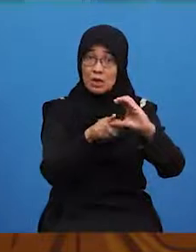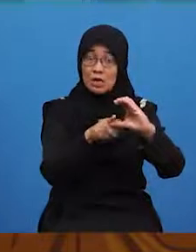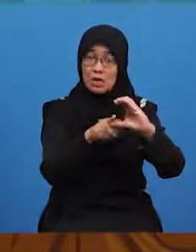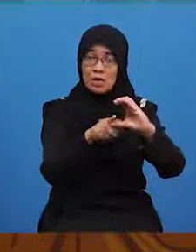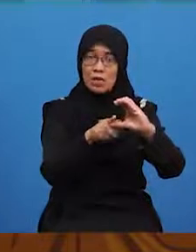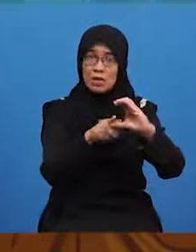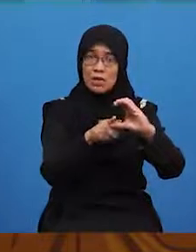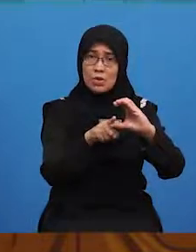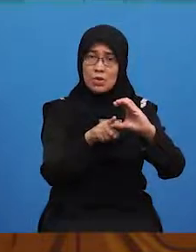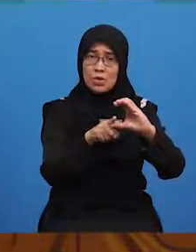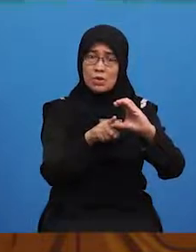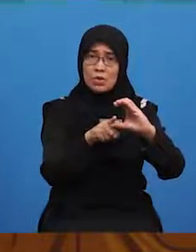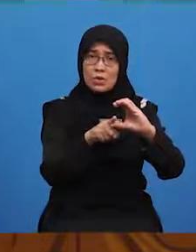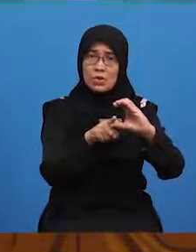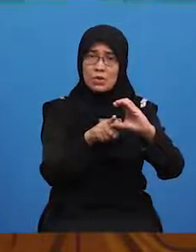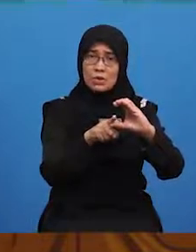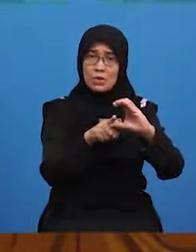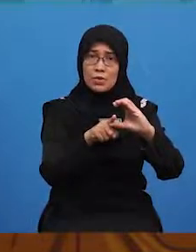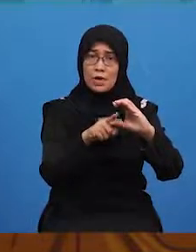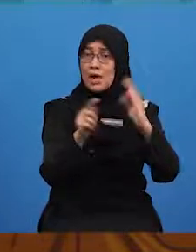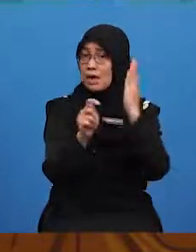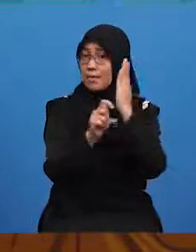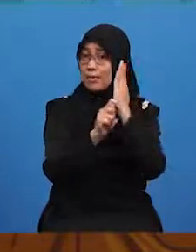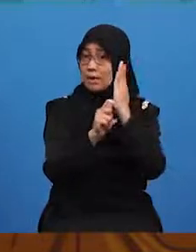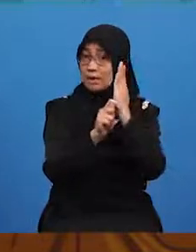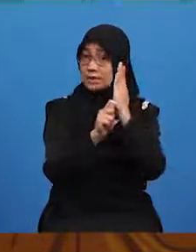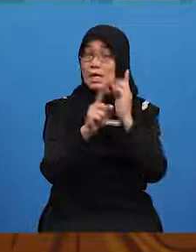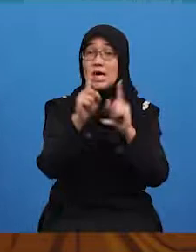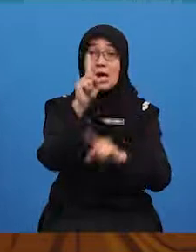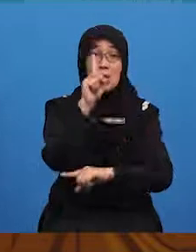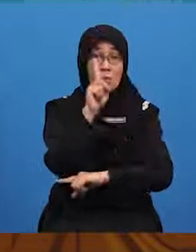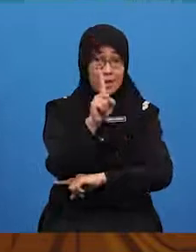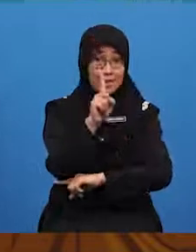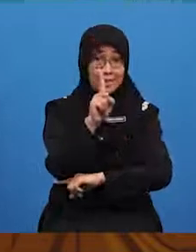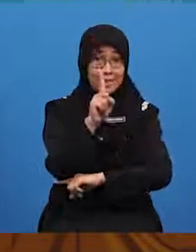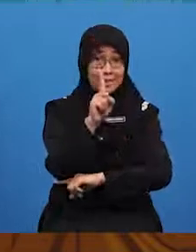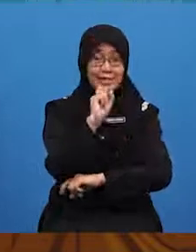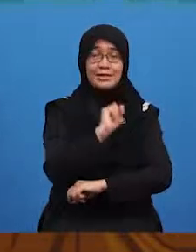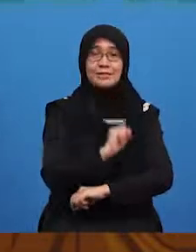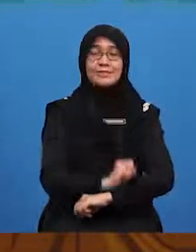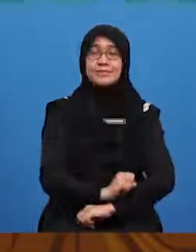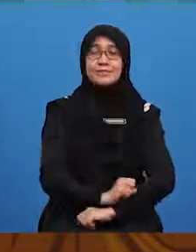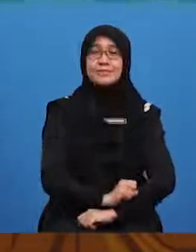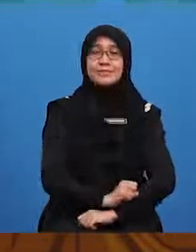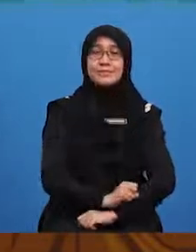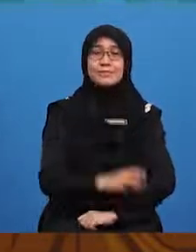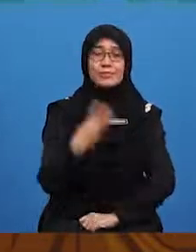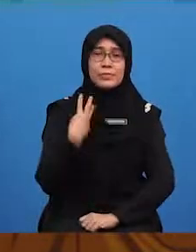left side of the clock. We are going to use plus 1.